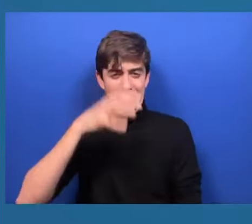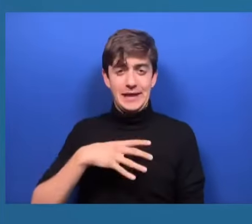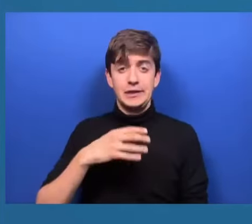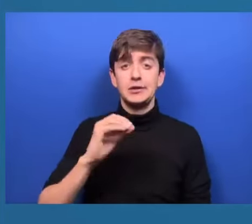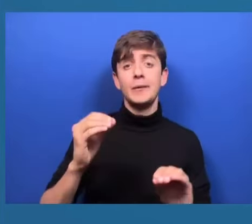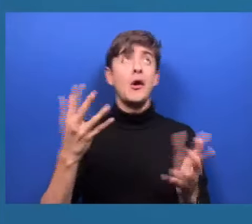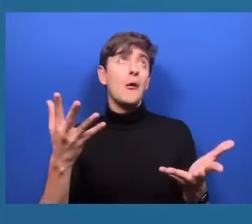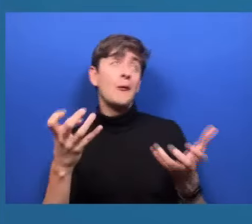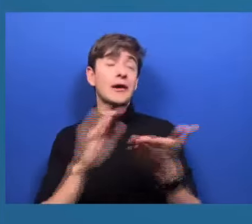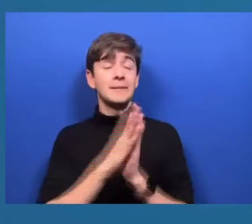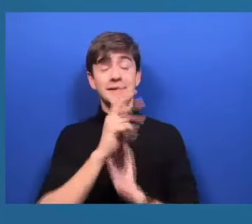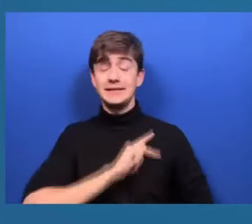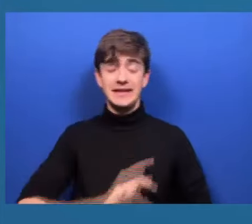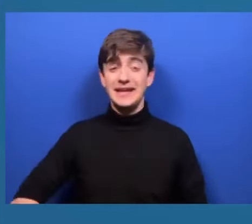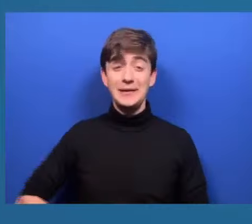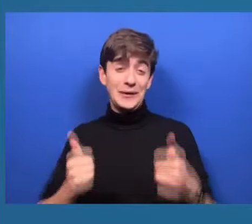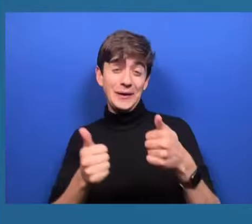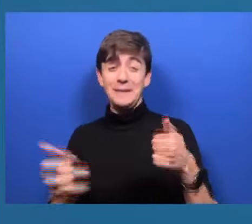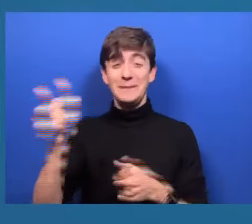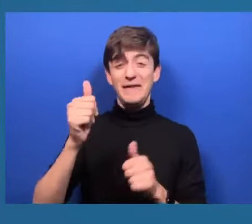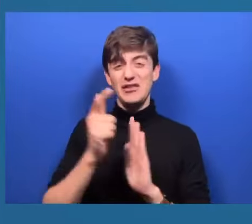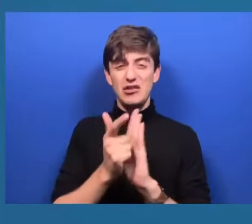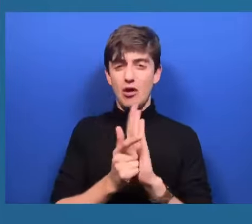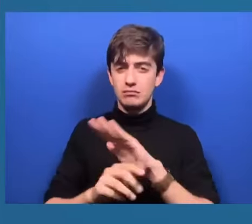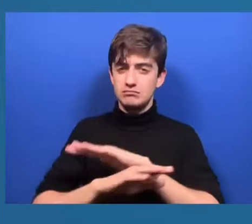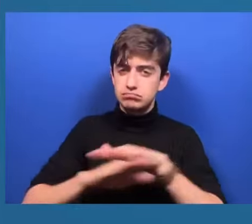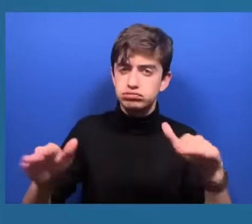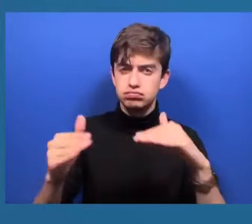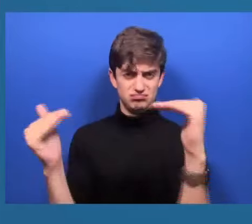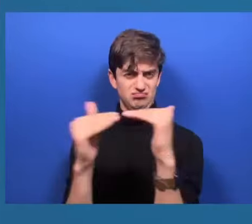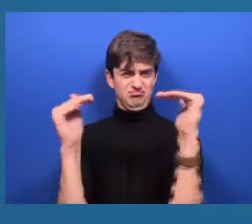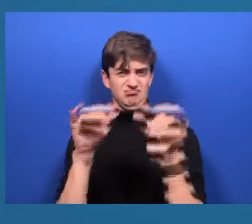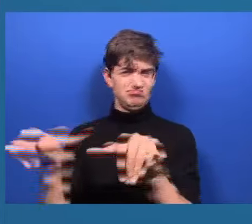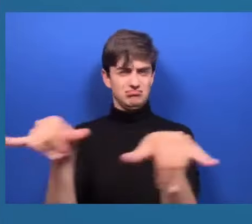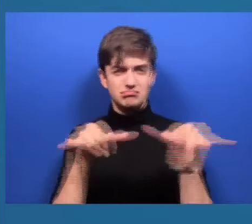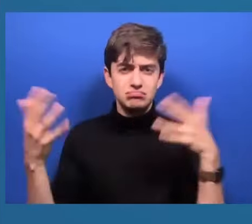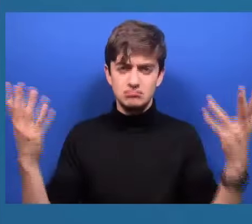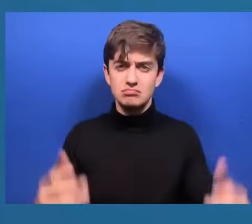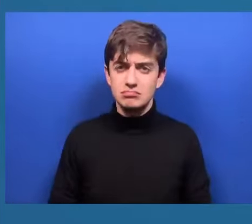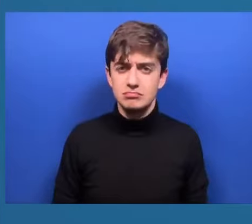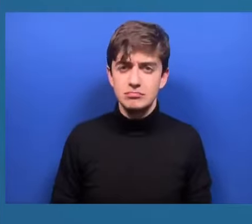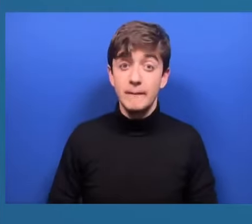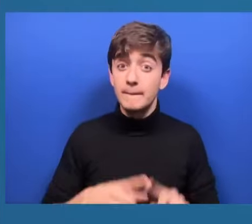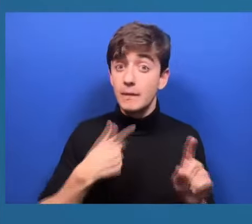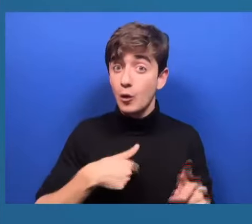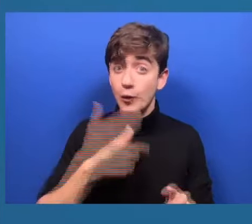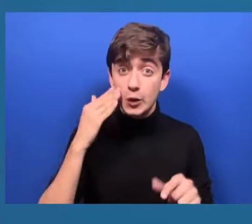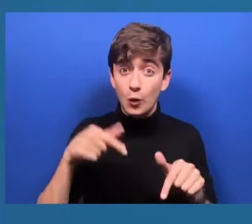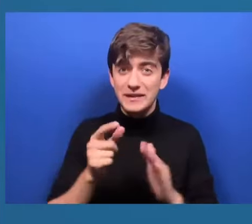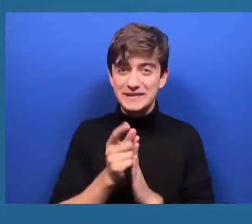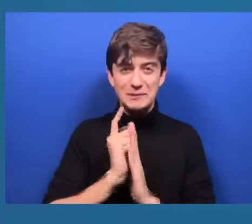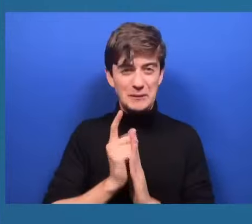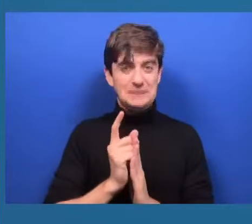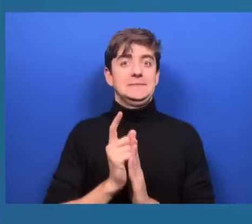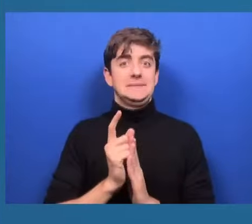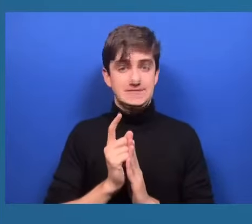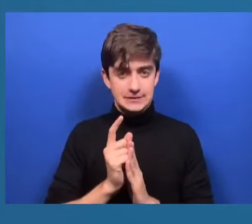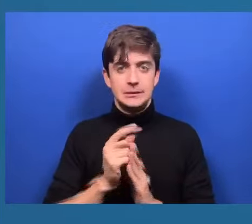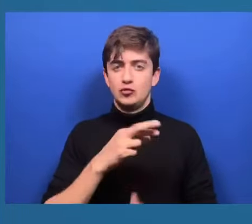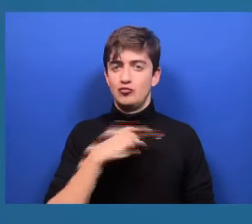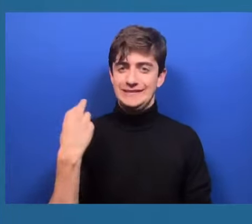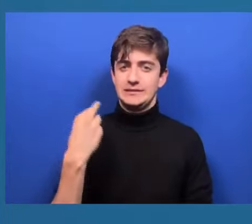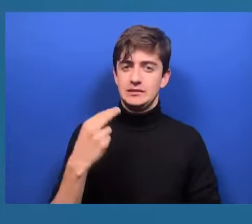that same law. And yet we know that in this moment, it portends danger, not just for this